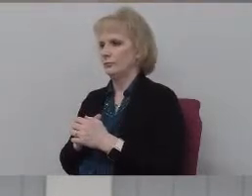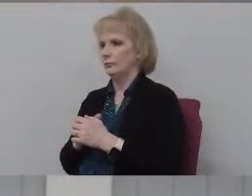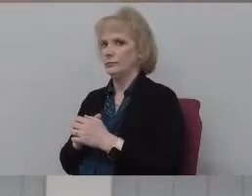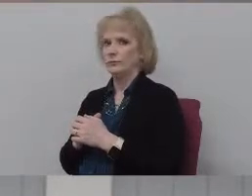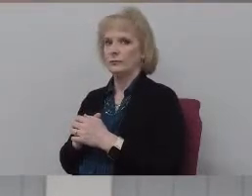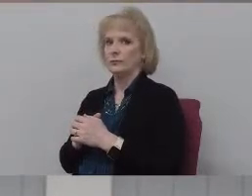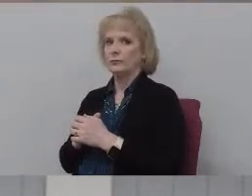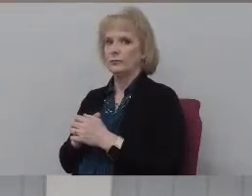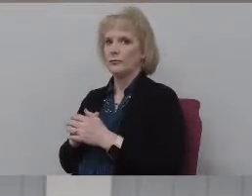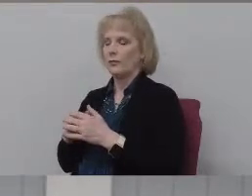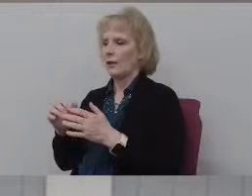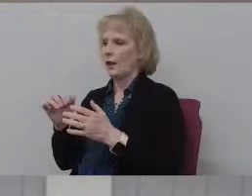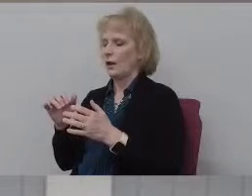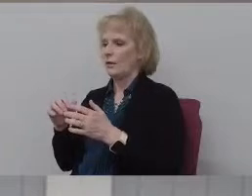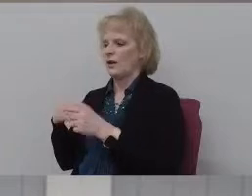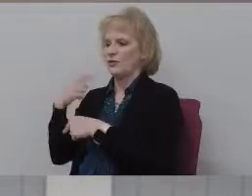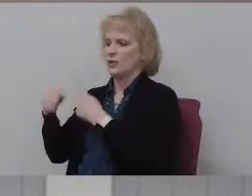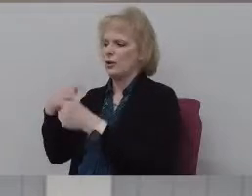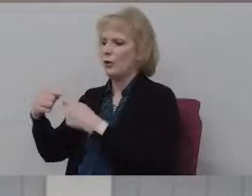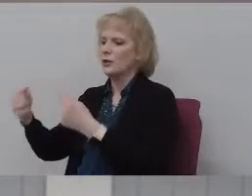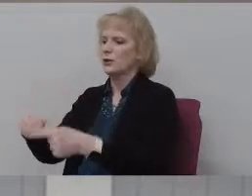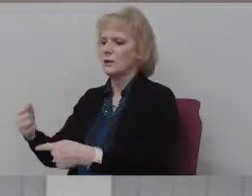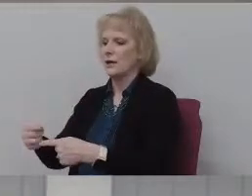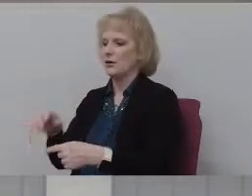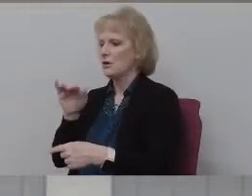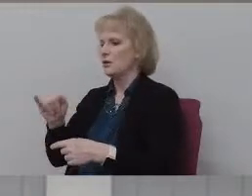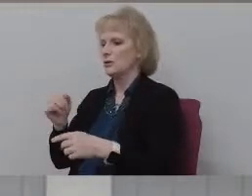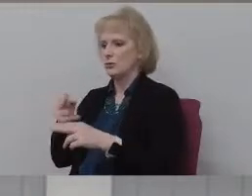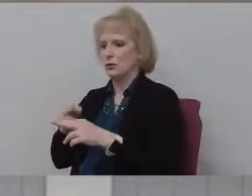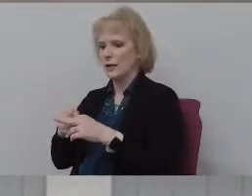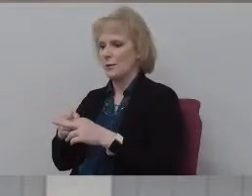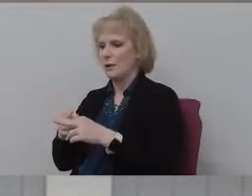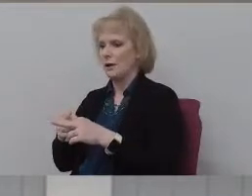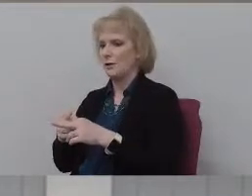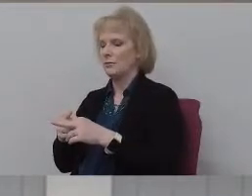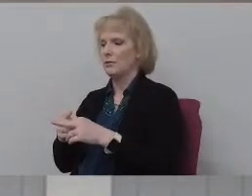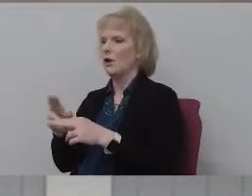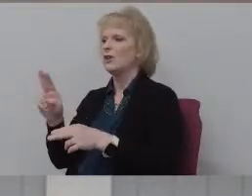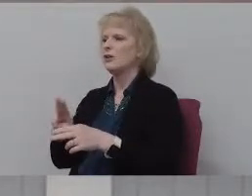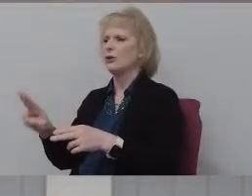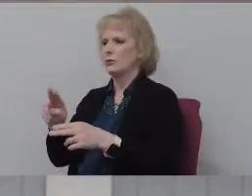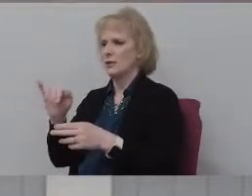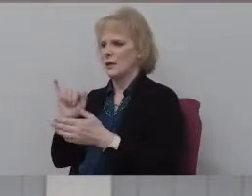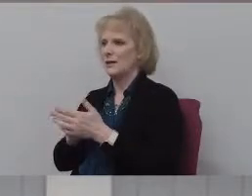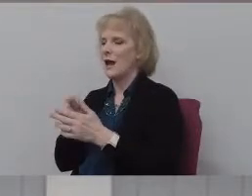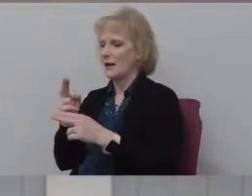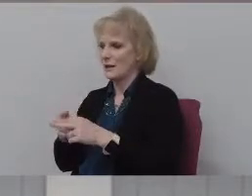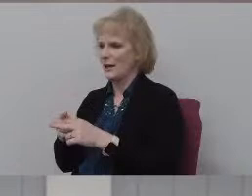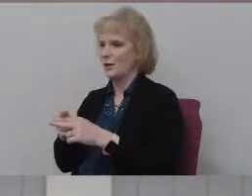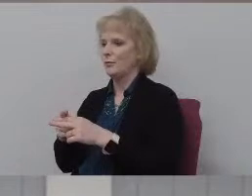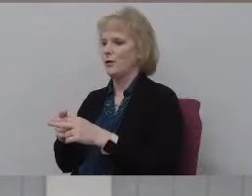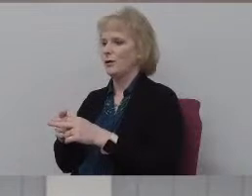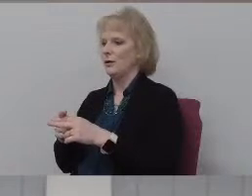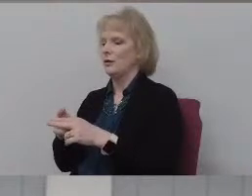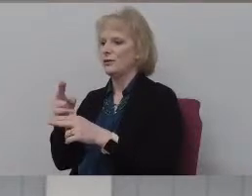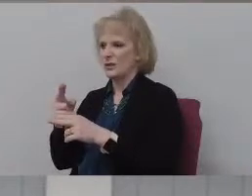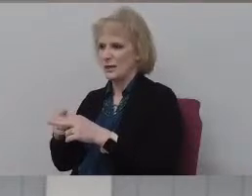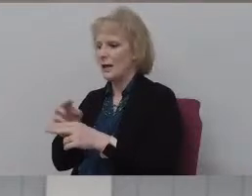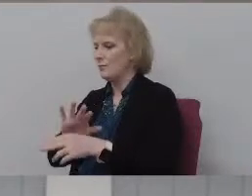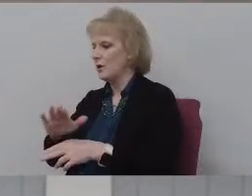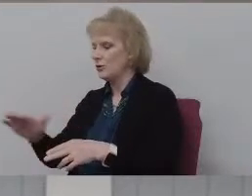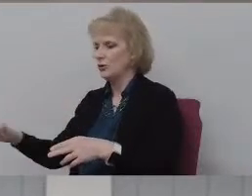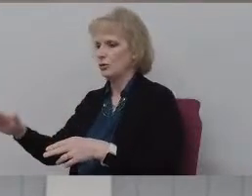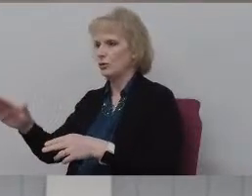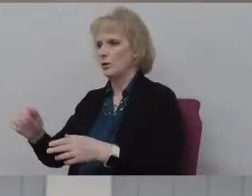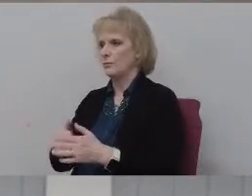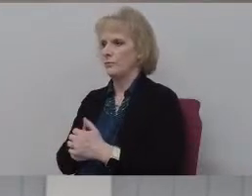that family line. They're still naming their children Nathan. The relationship Jesus bore with David came to him,